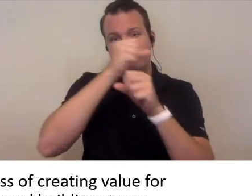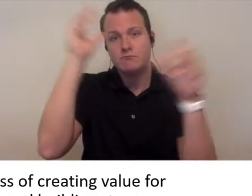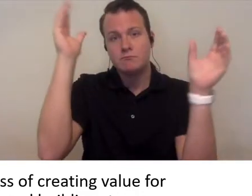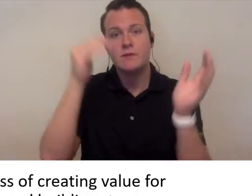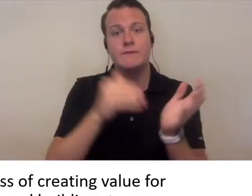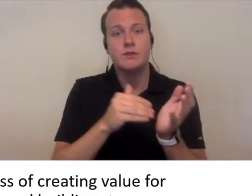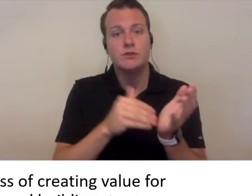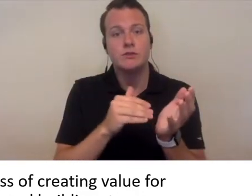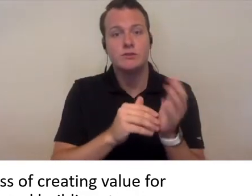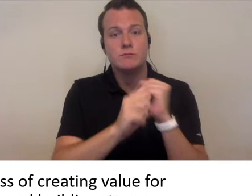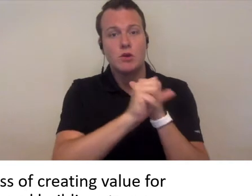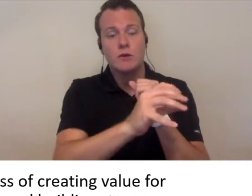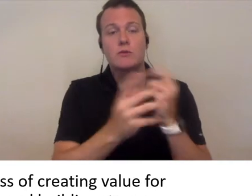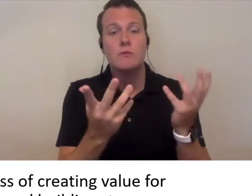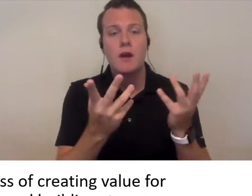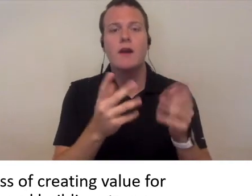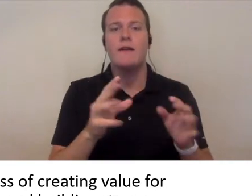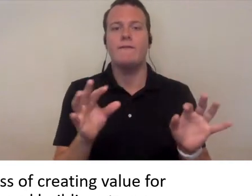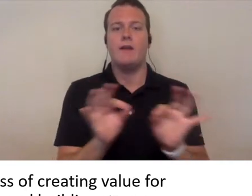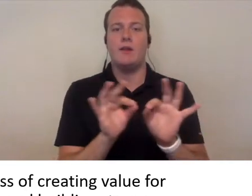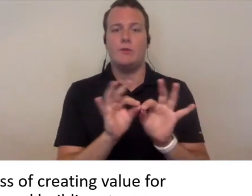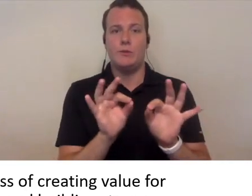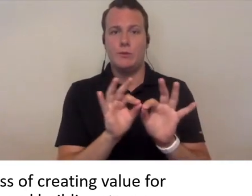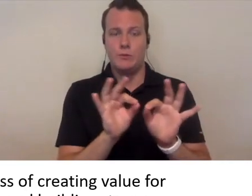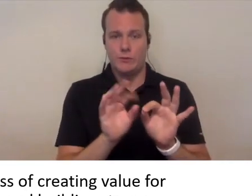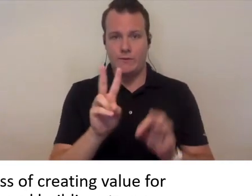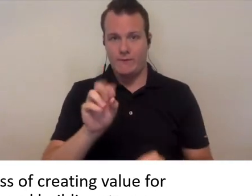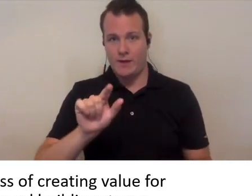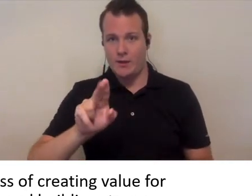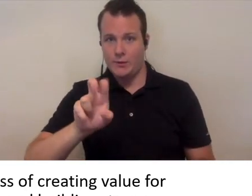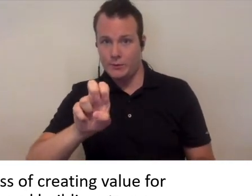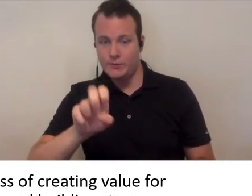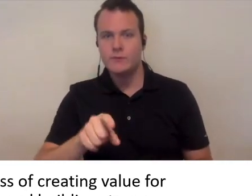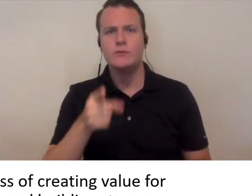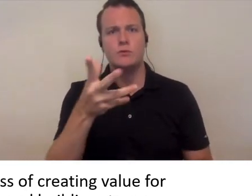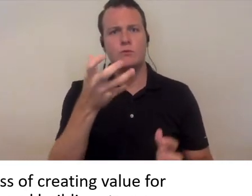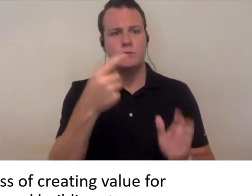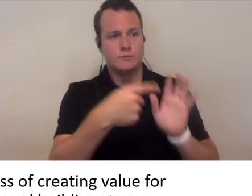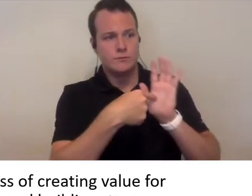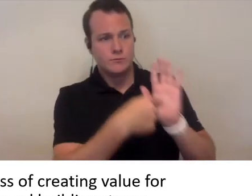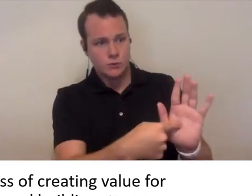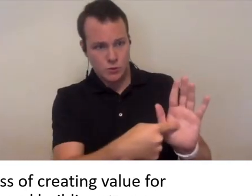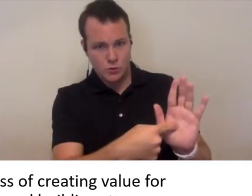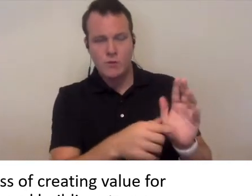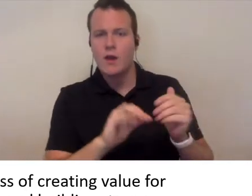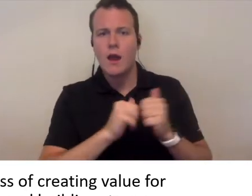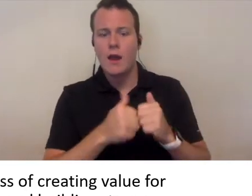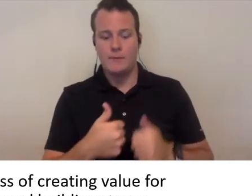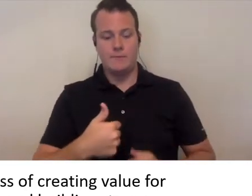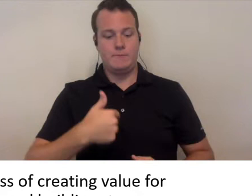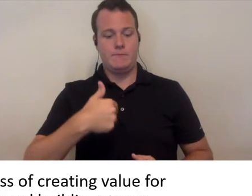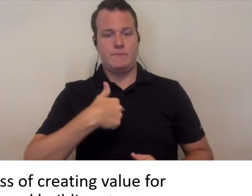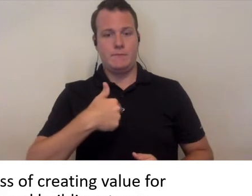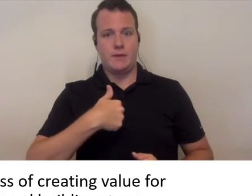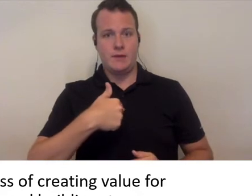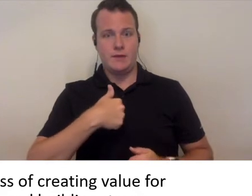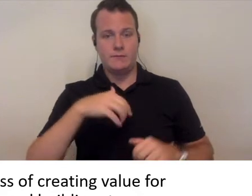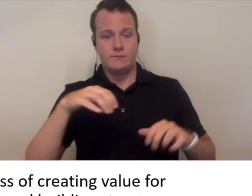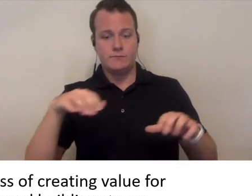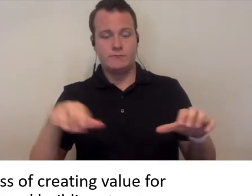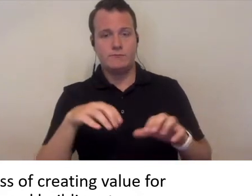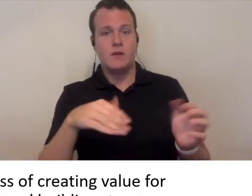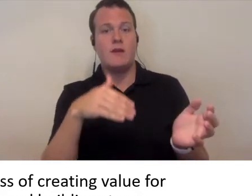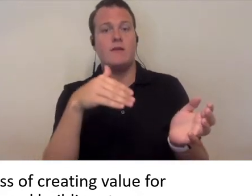physician marketing, it's value. It's you want to show, how you can be of value to